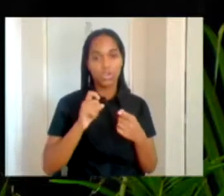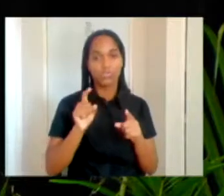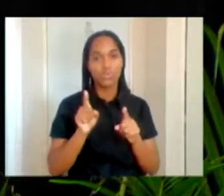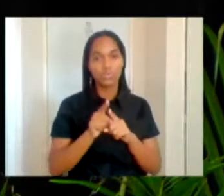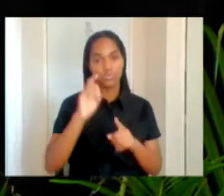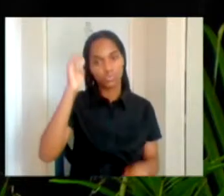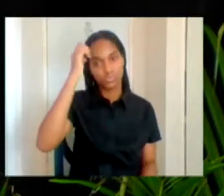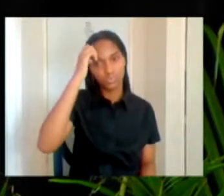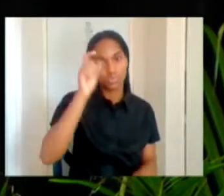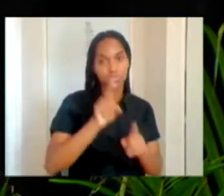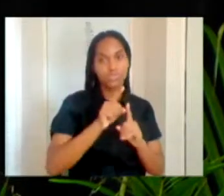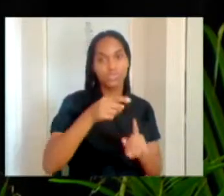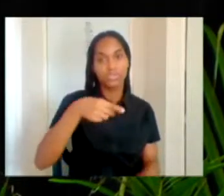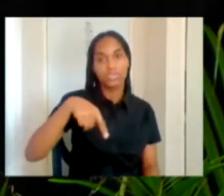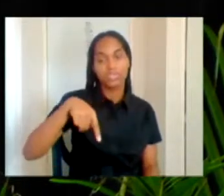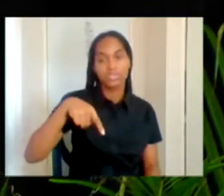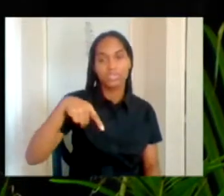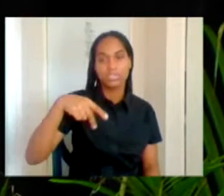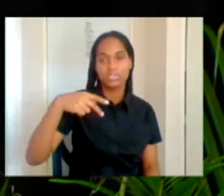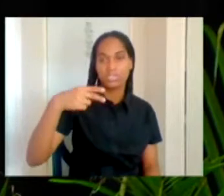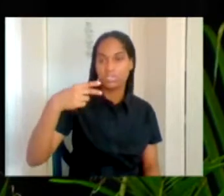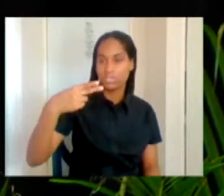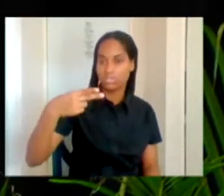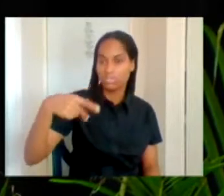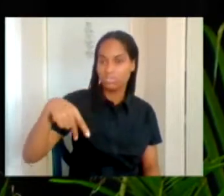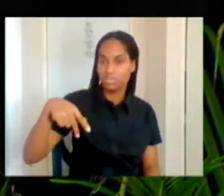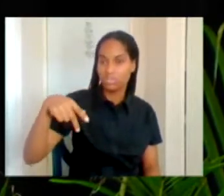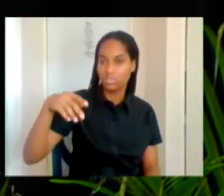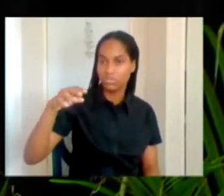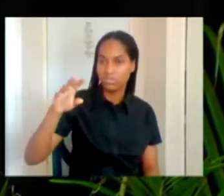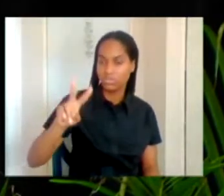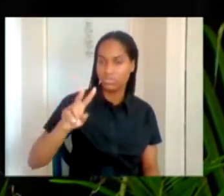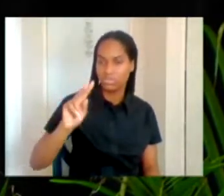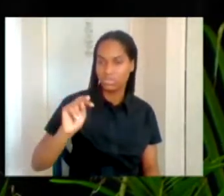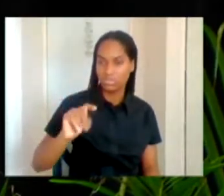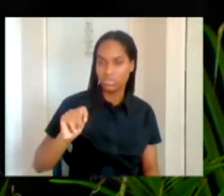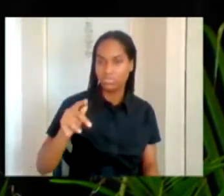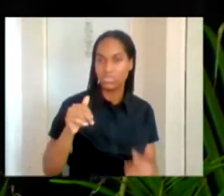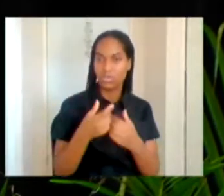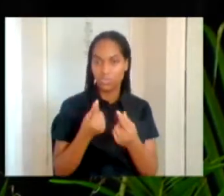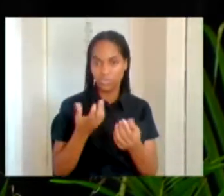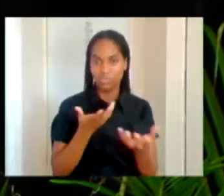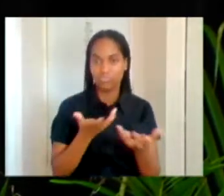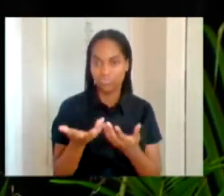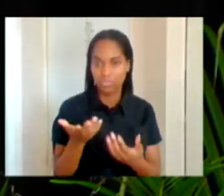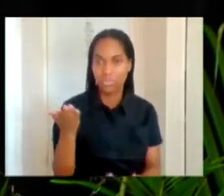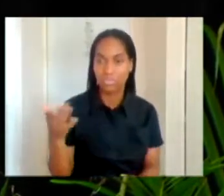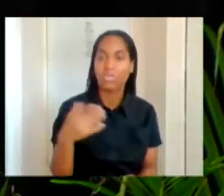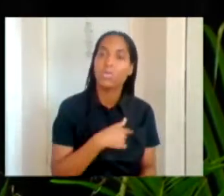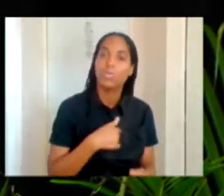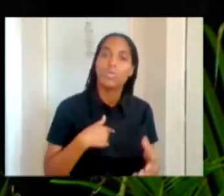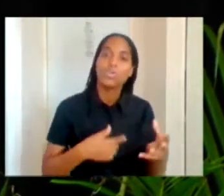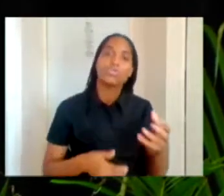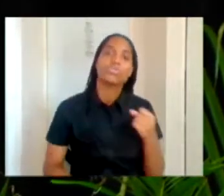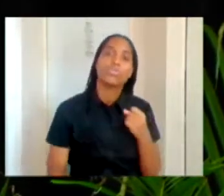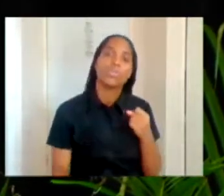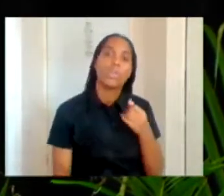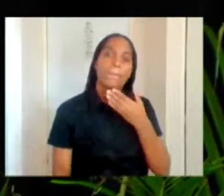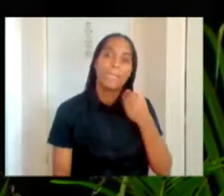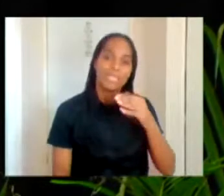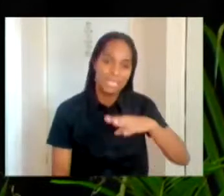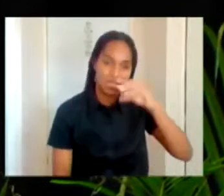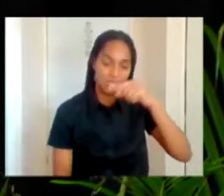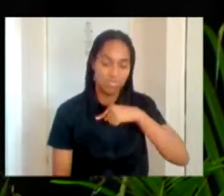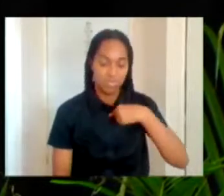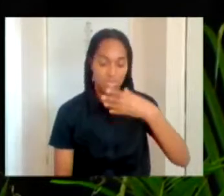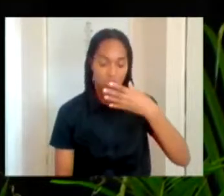HBB TV and the way broadcasters approach how to do interactivity there. And we took the best lessons that we learned from